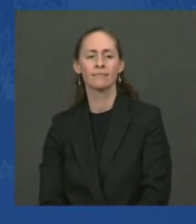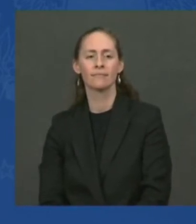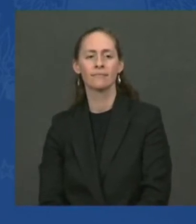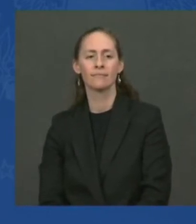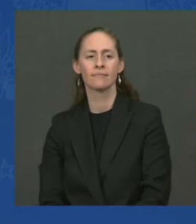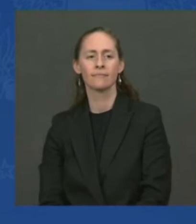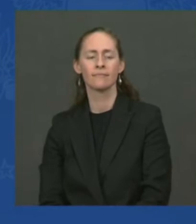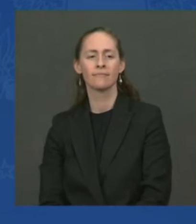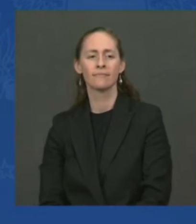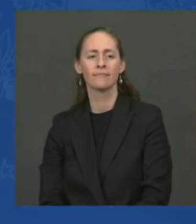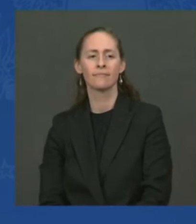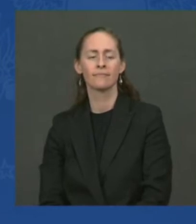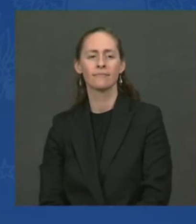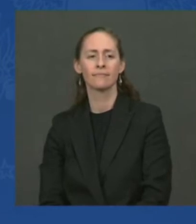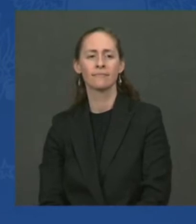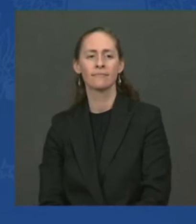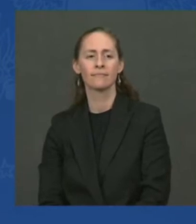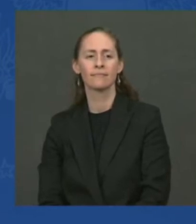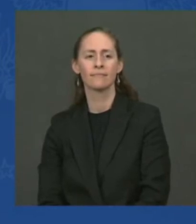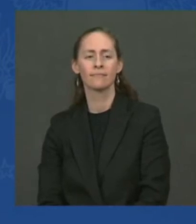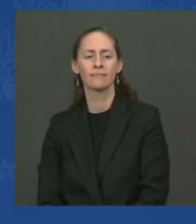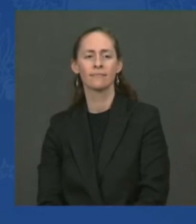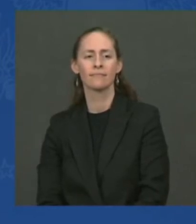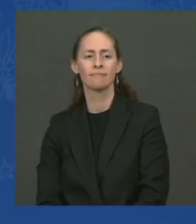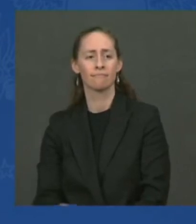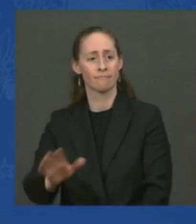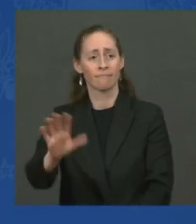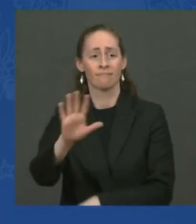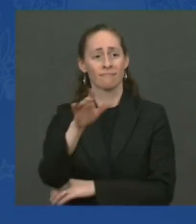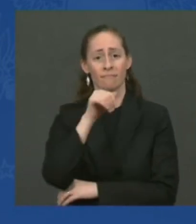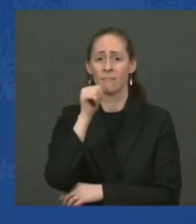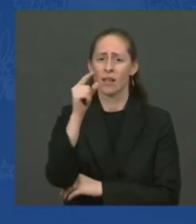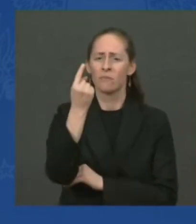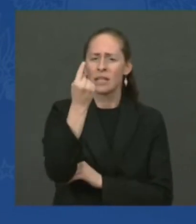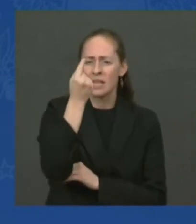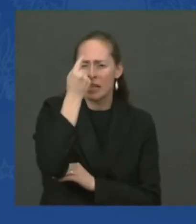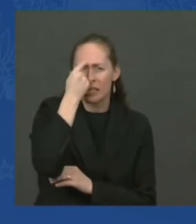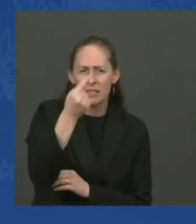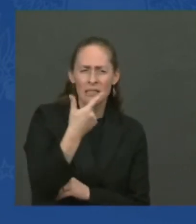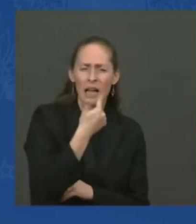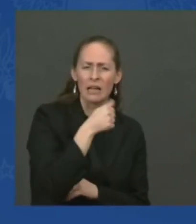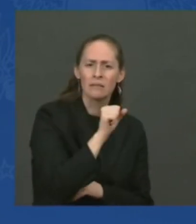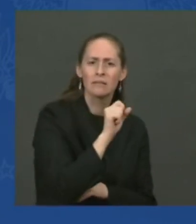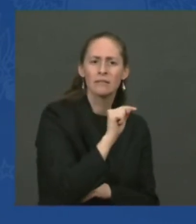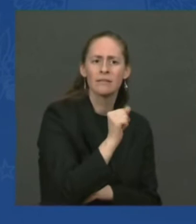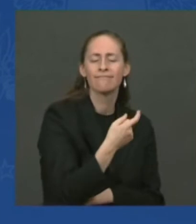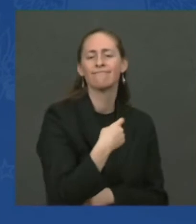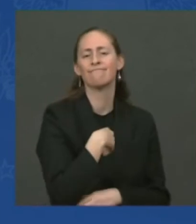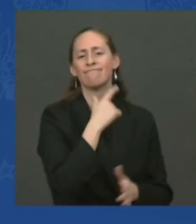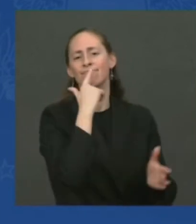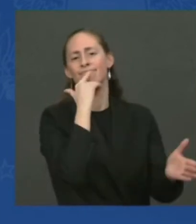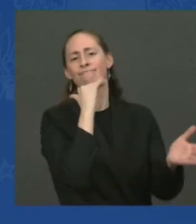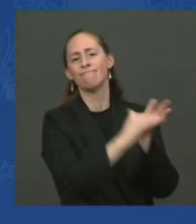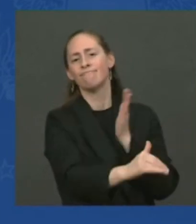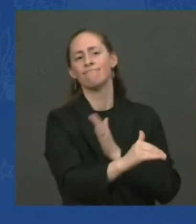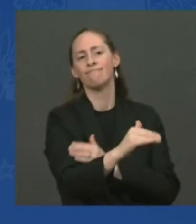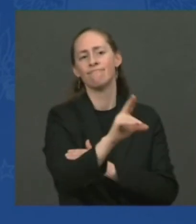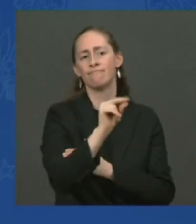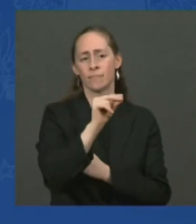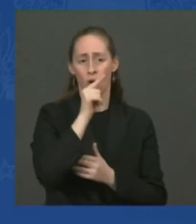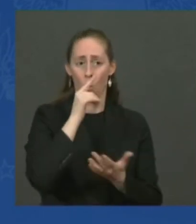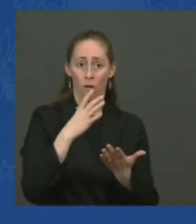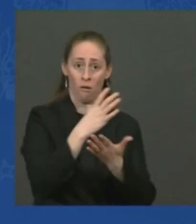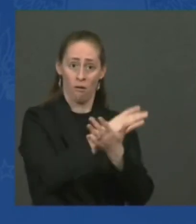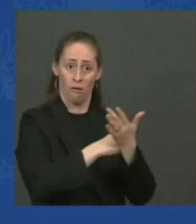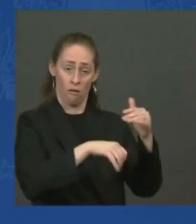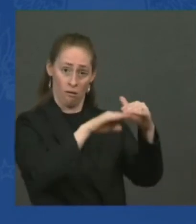not include a single penny in gas tax, which I rejected because people under $400,000 would be paying it. This